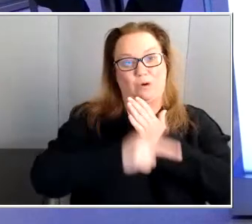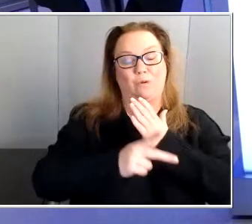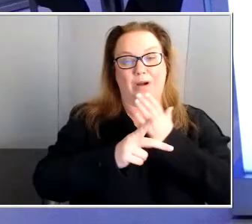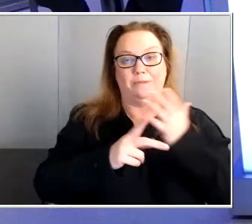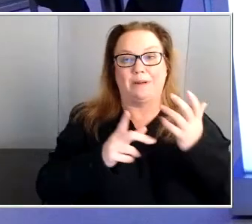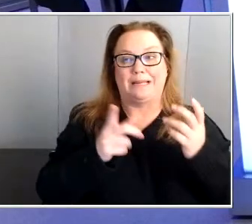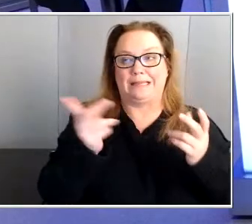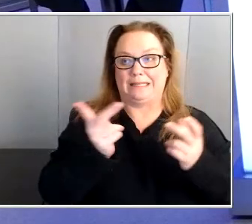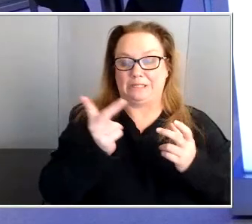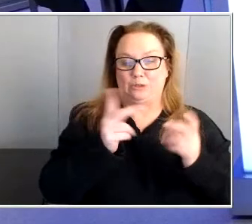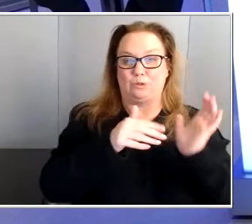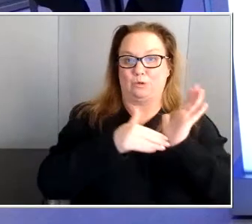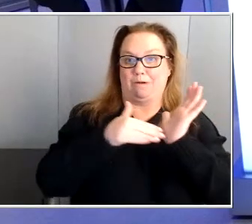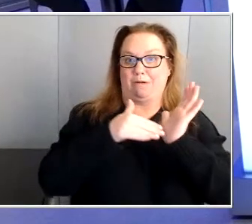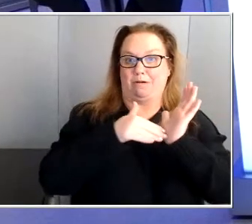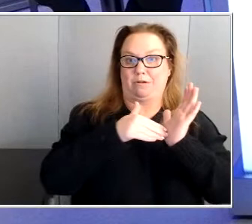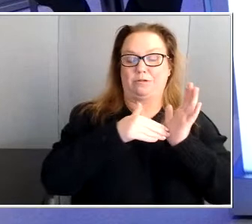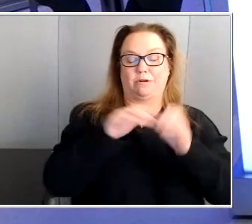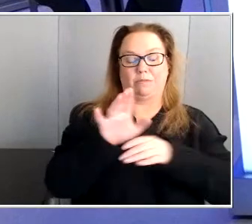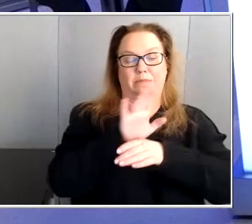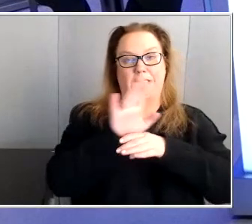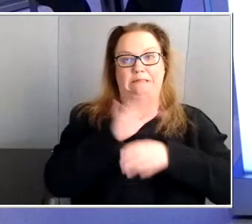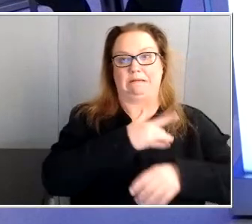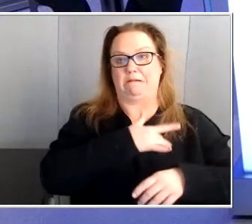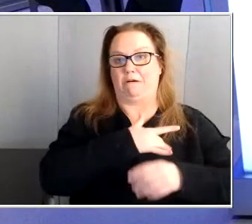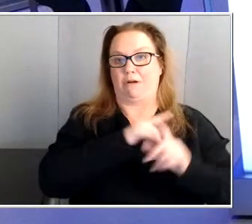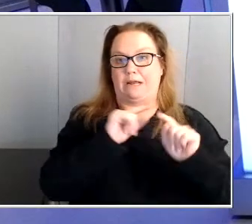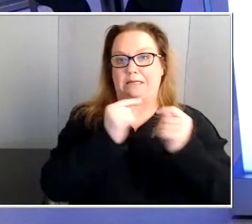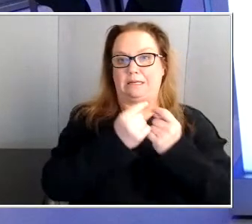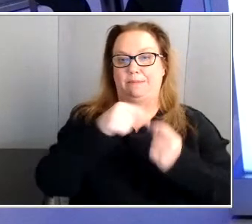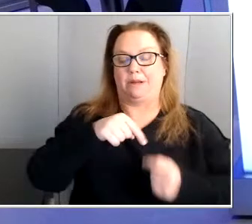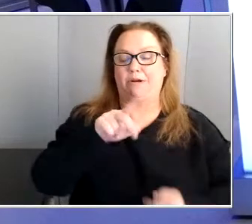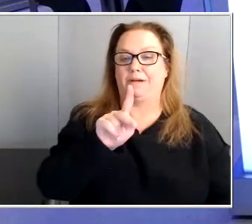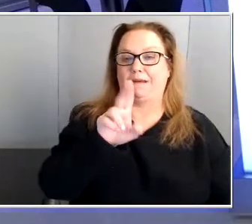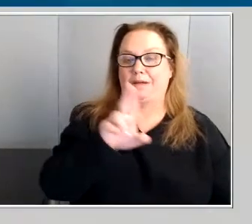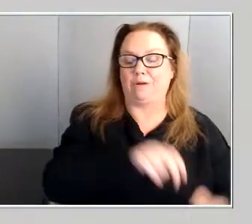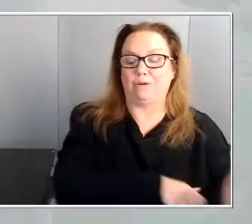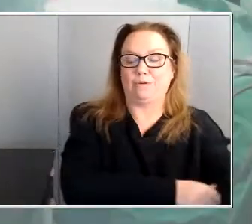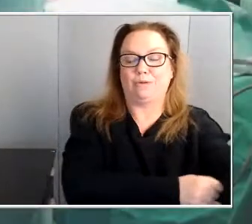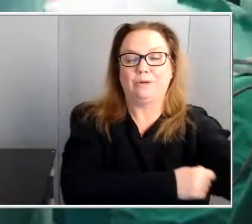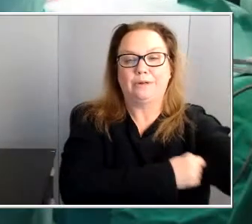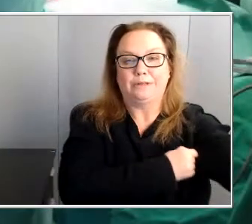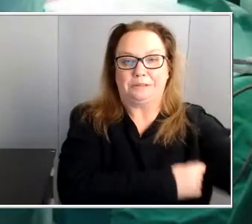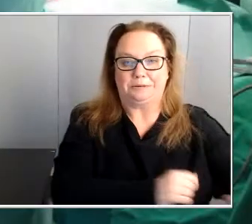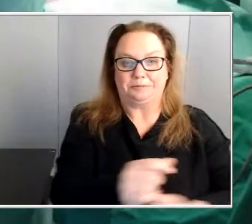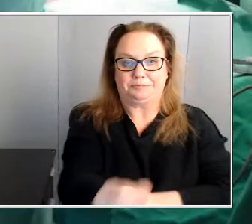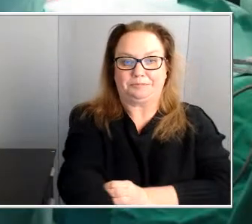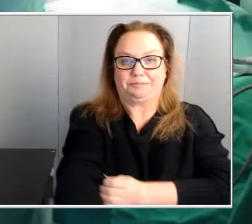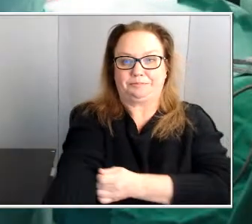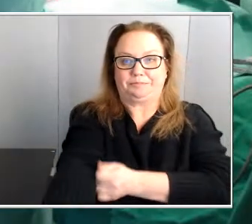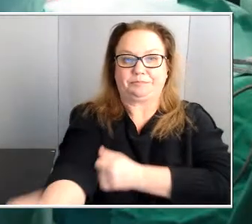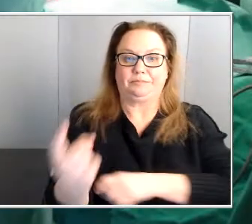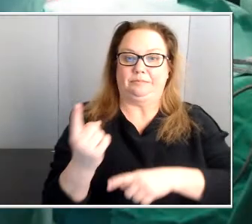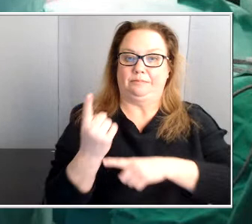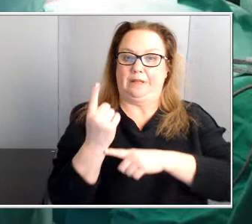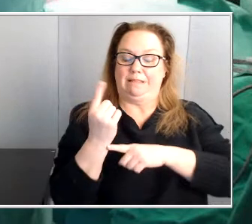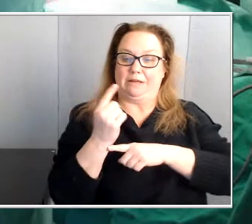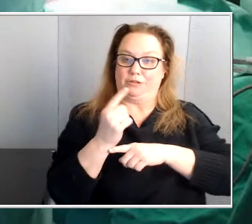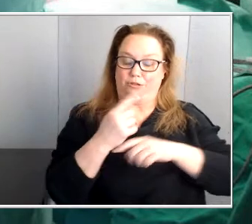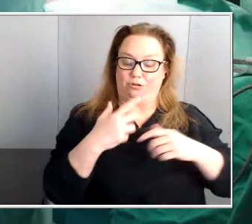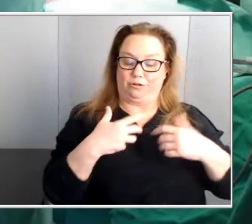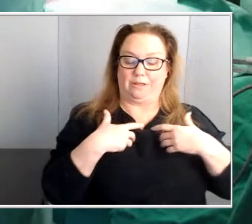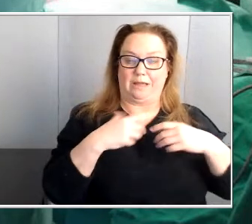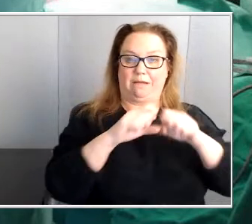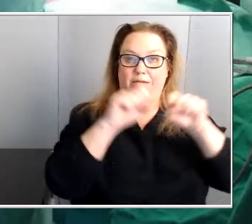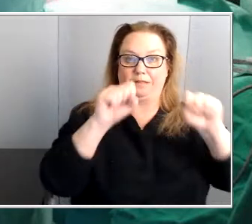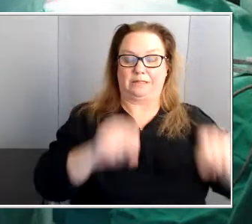part of a very busy cardiac team here at the University of Kansas Health System. Last year, the health system set some important